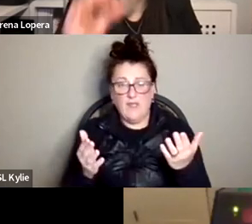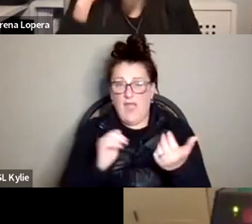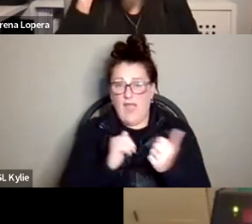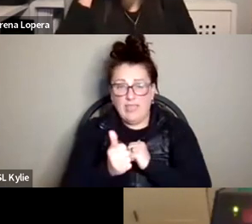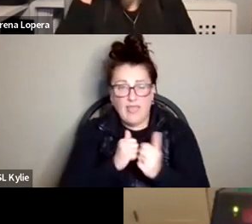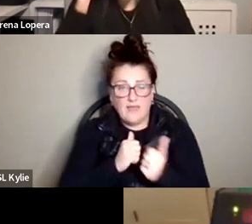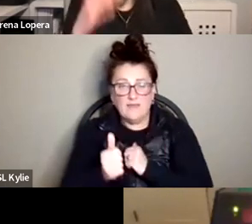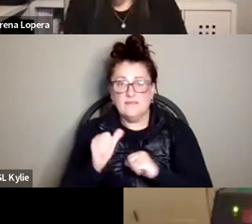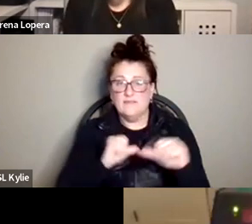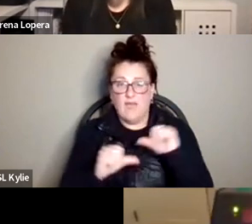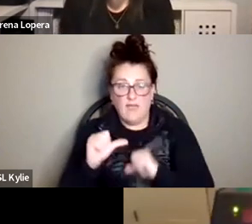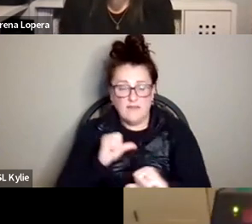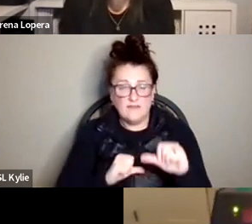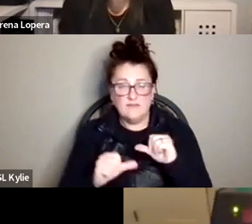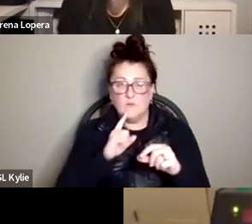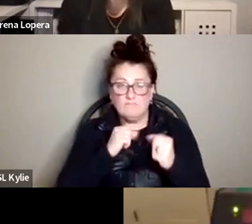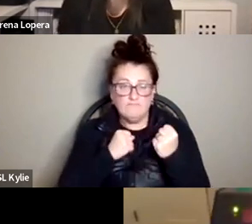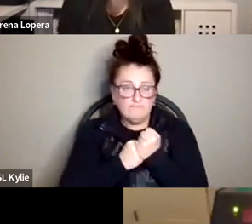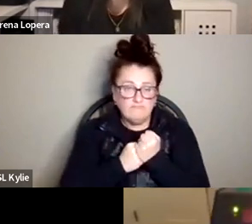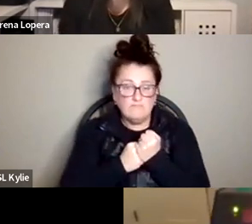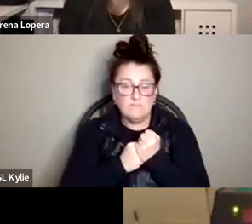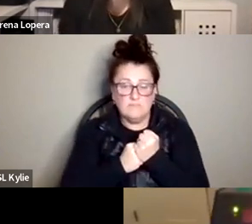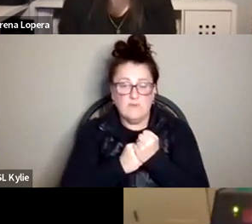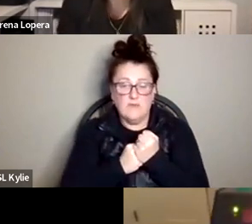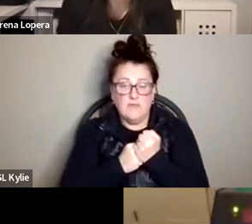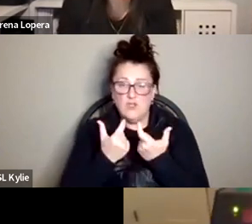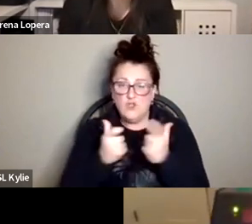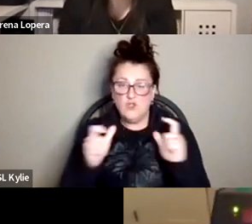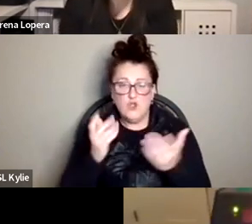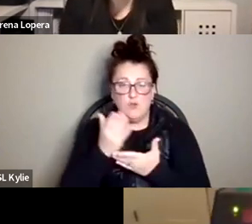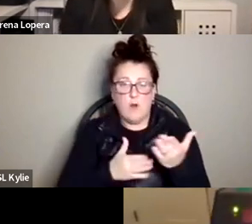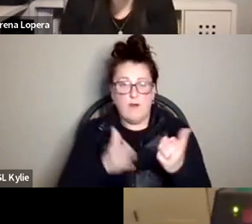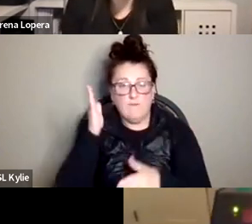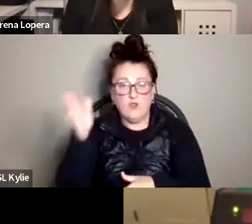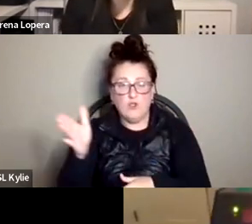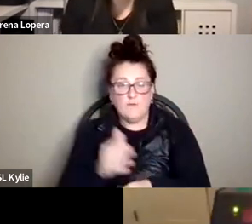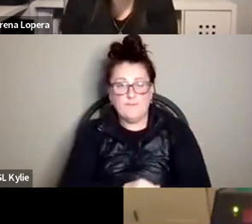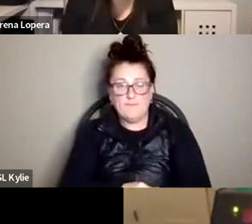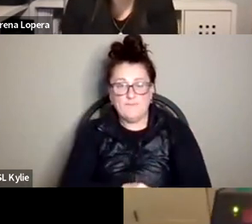down on the science education, because that is a huge part of our future.